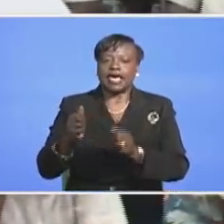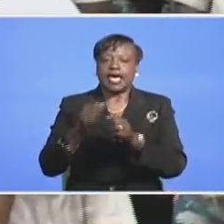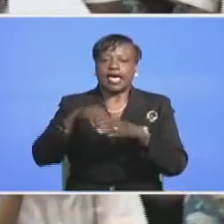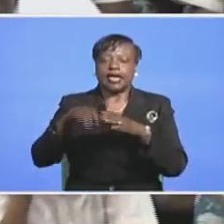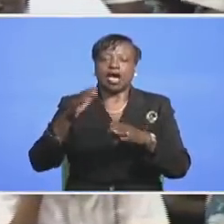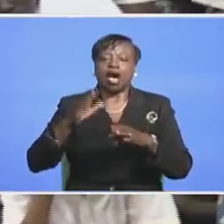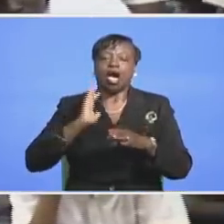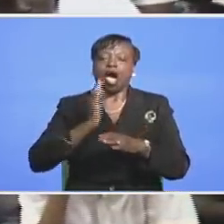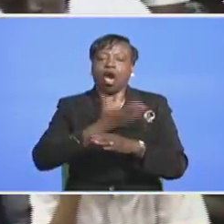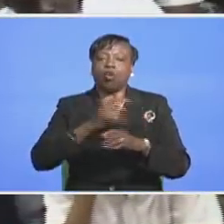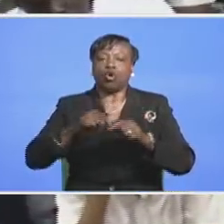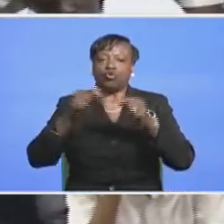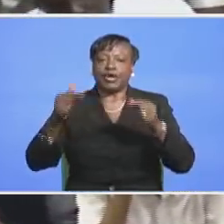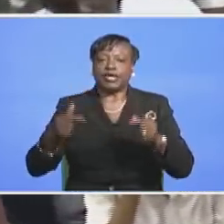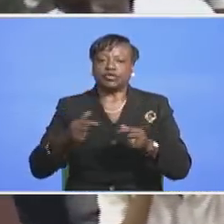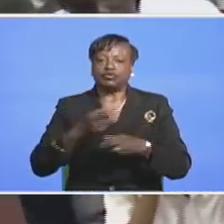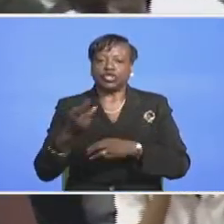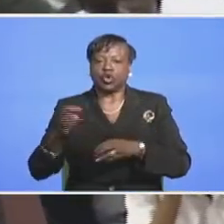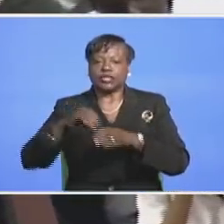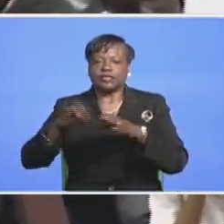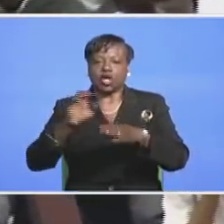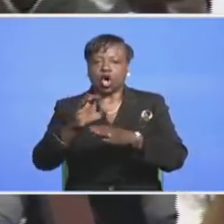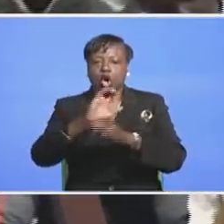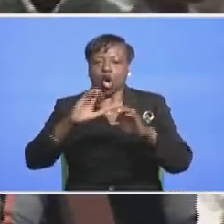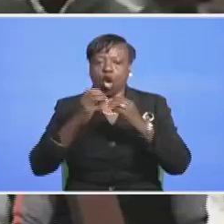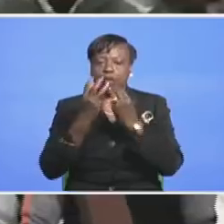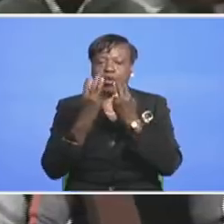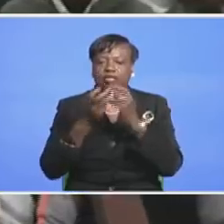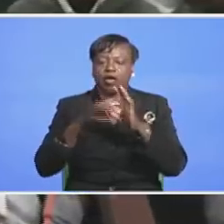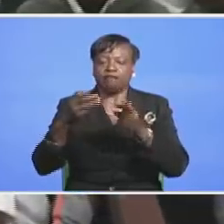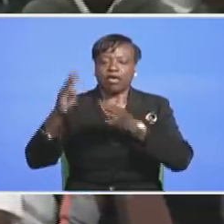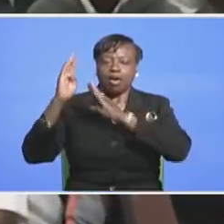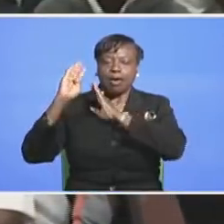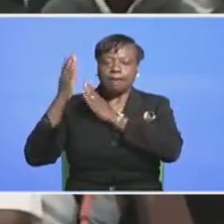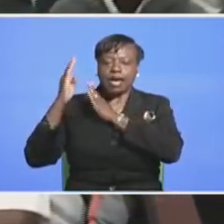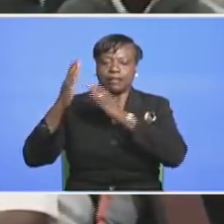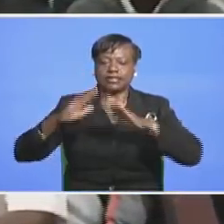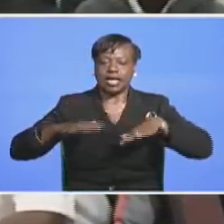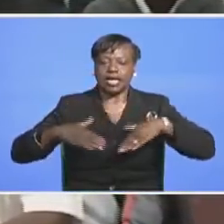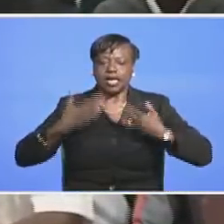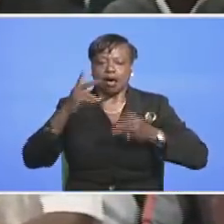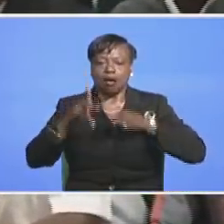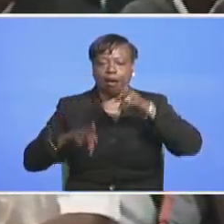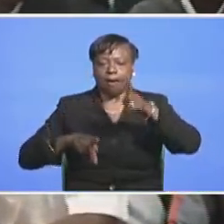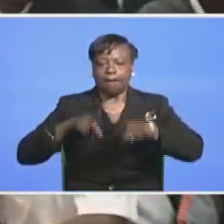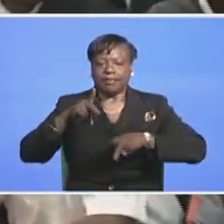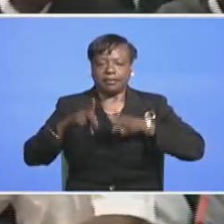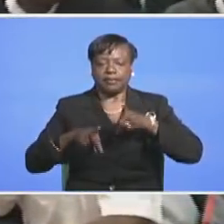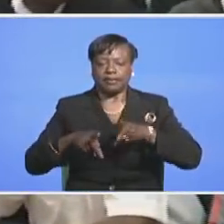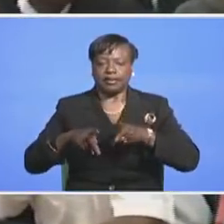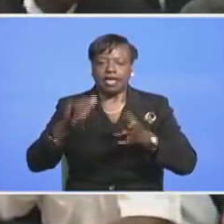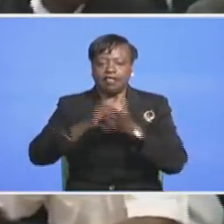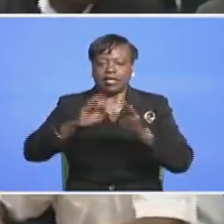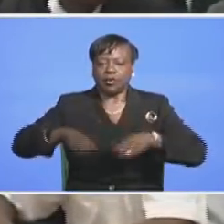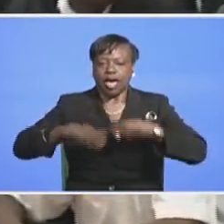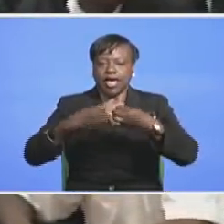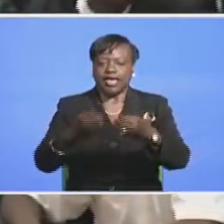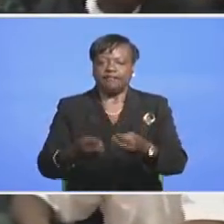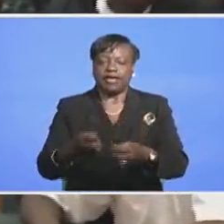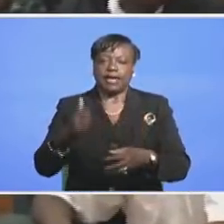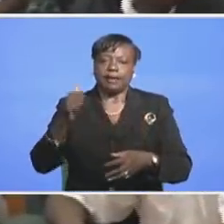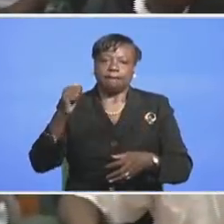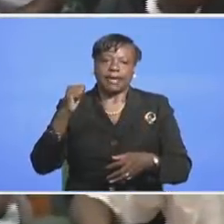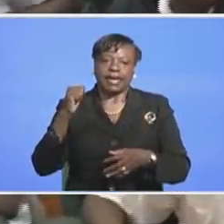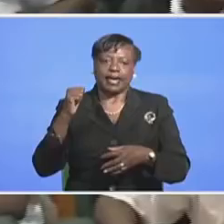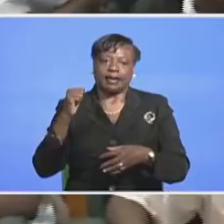resource in the Commonwealth of the Bahamas. That is our young people, that we're giving back, that